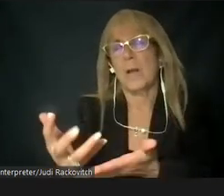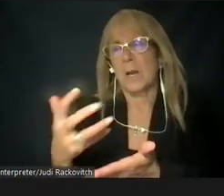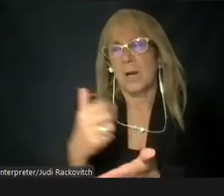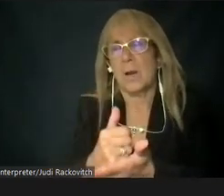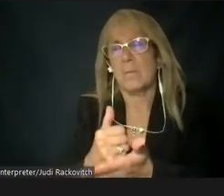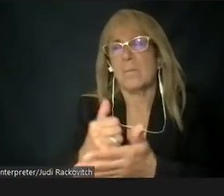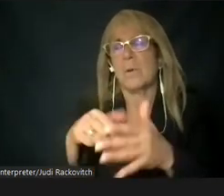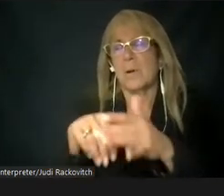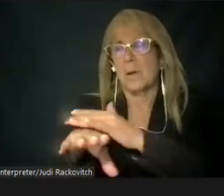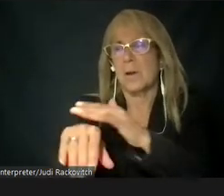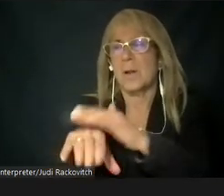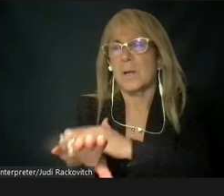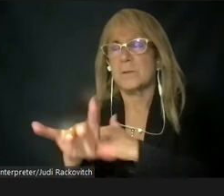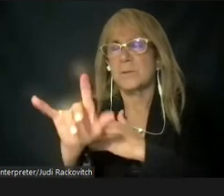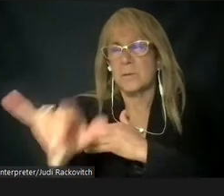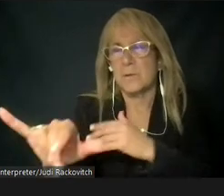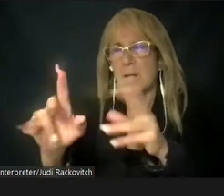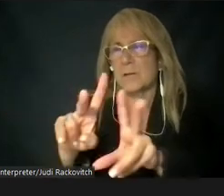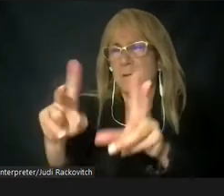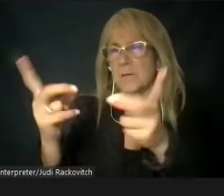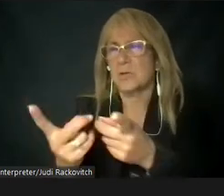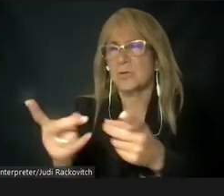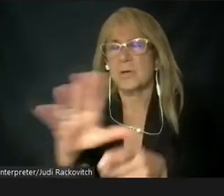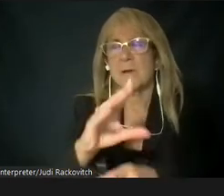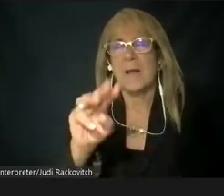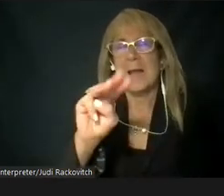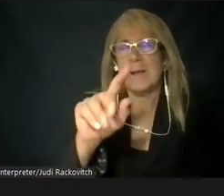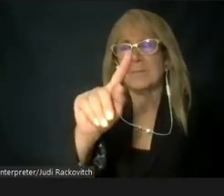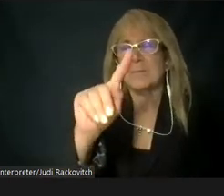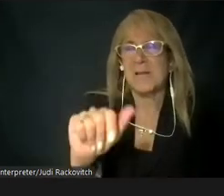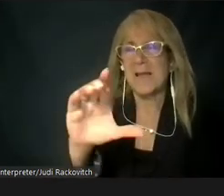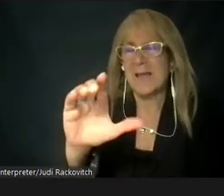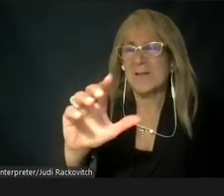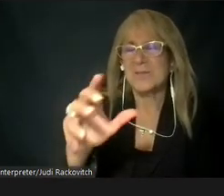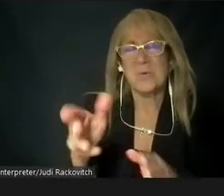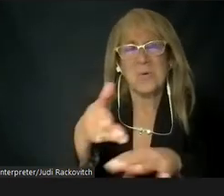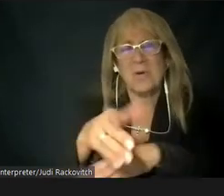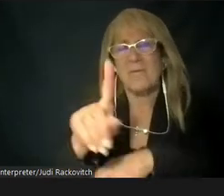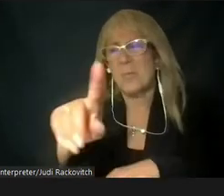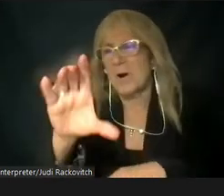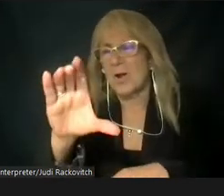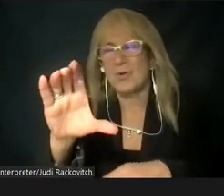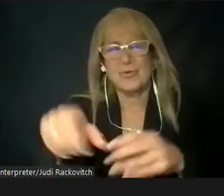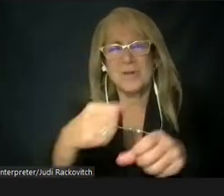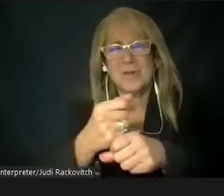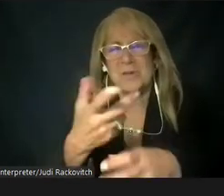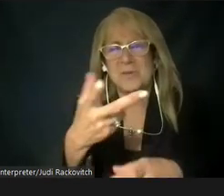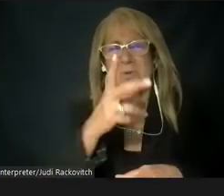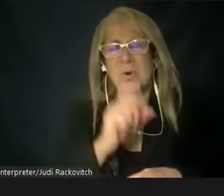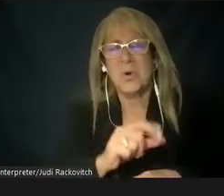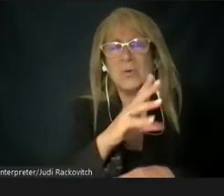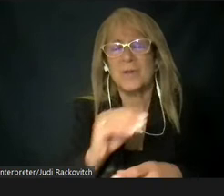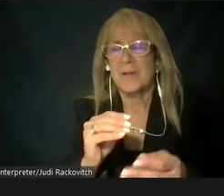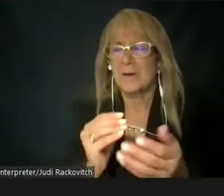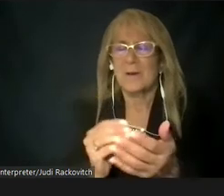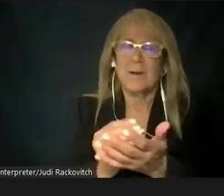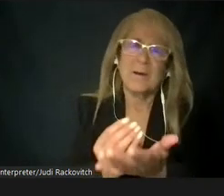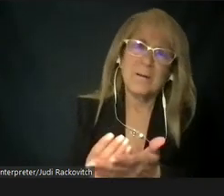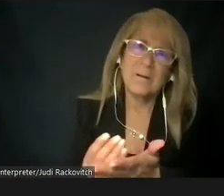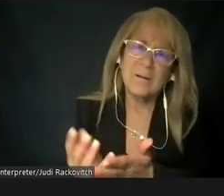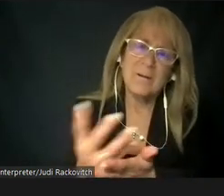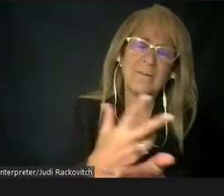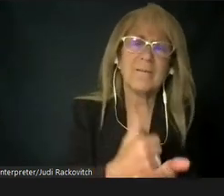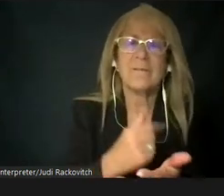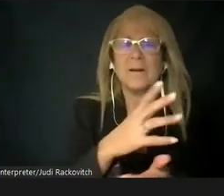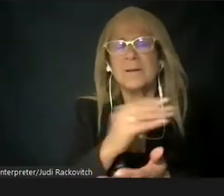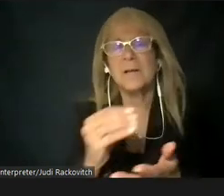MTA's subway system is over 100 years old and must be repaired and modernized to meet the region's needs. And funding transit modernization would improve service and attract